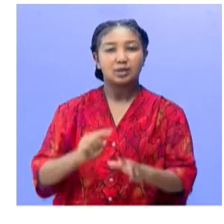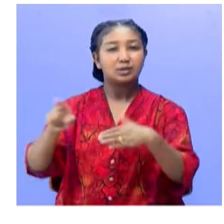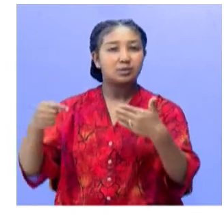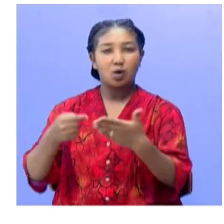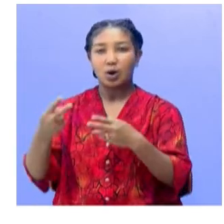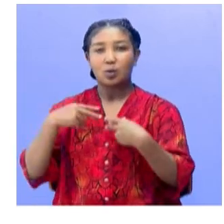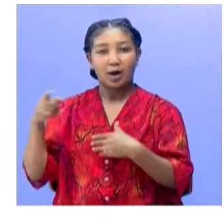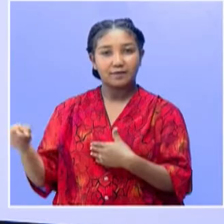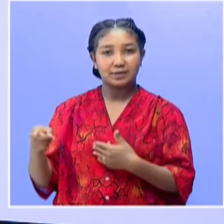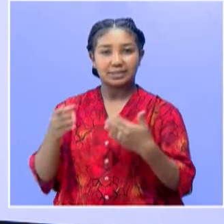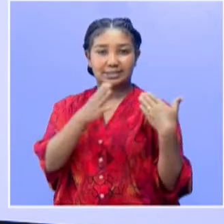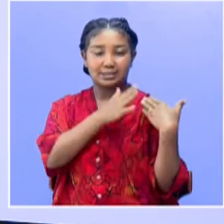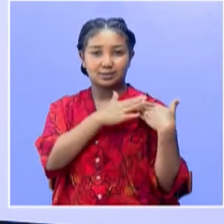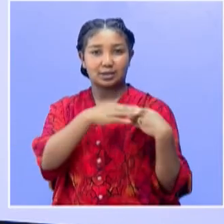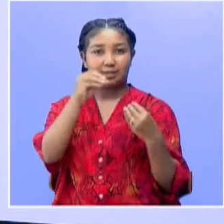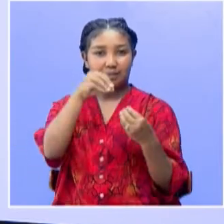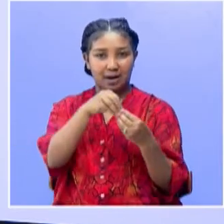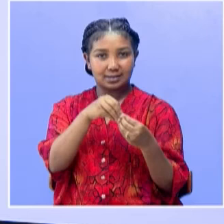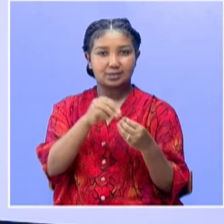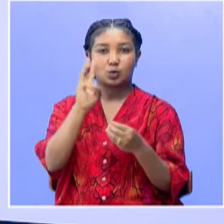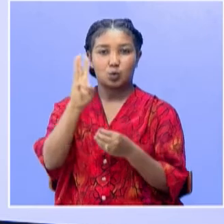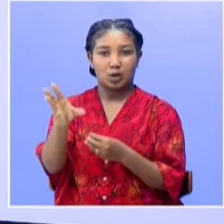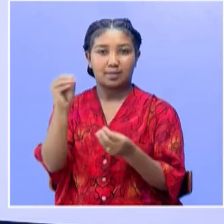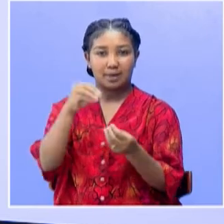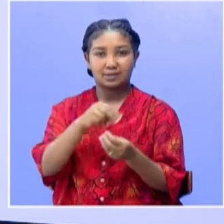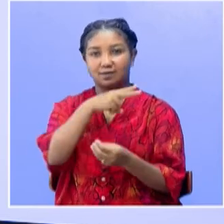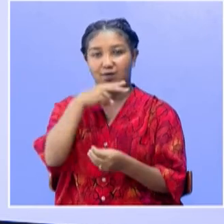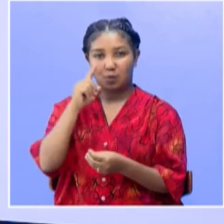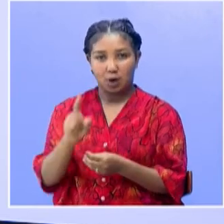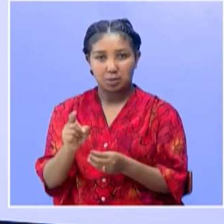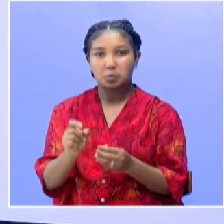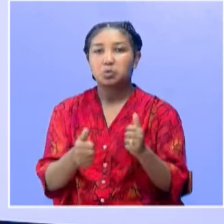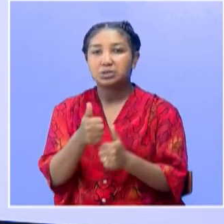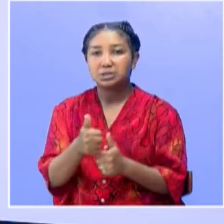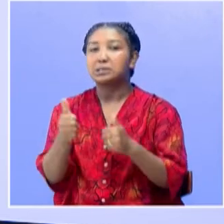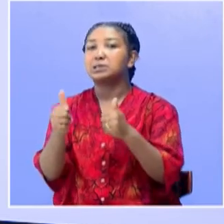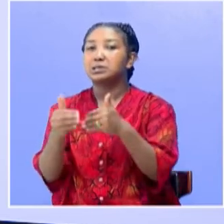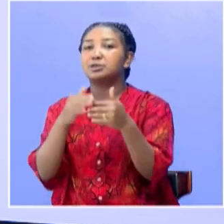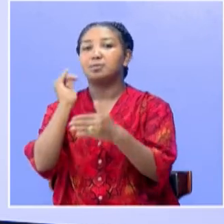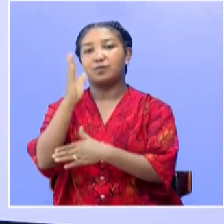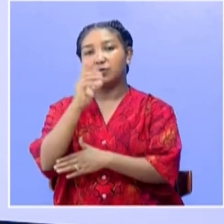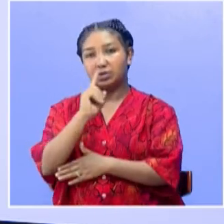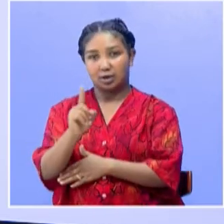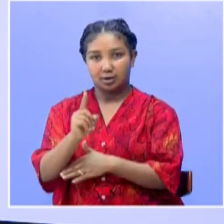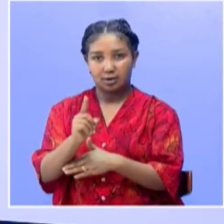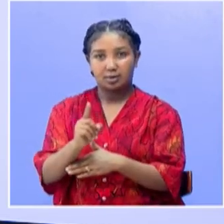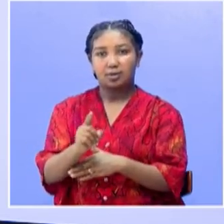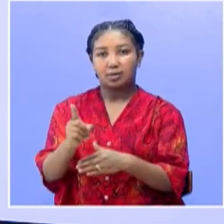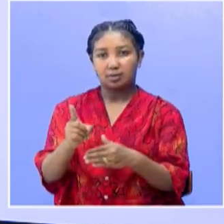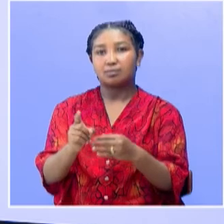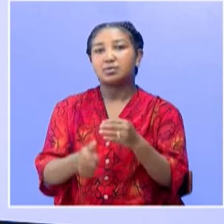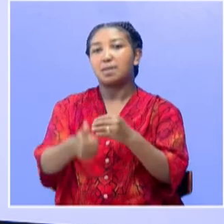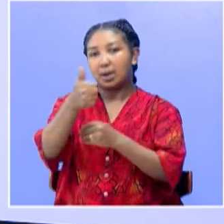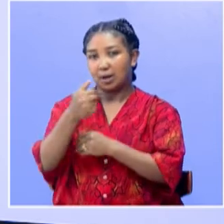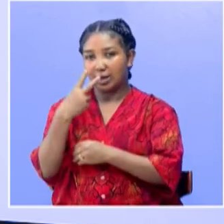what do we have here? Subject plus will plus verb 1, which is simple future. Right? Let's go to the